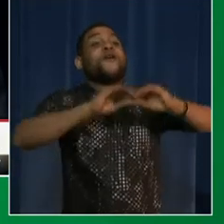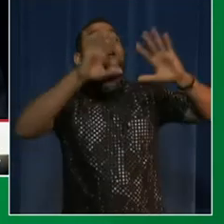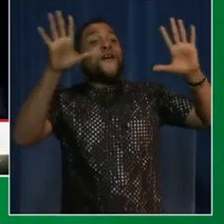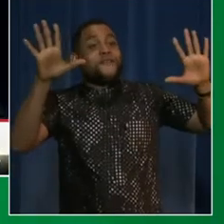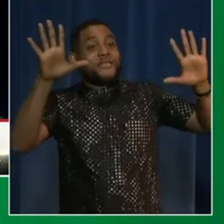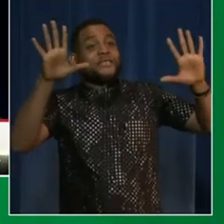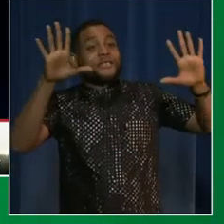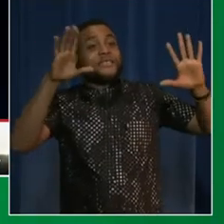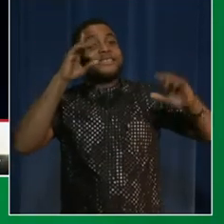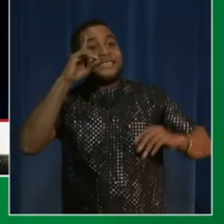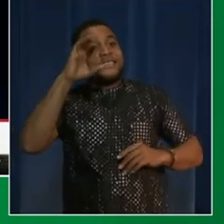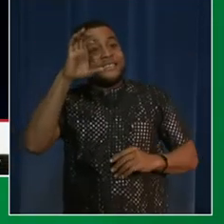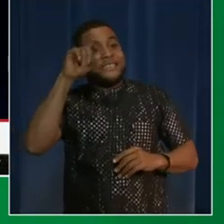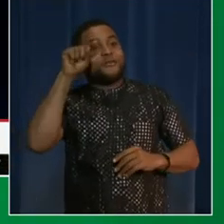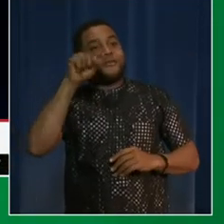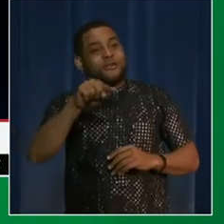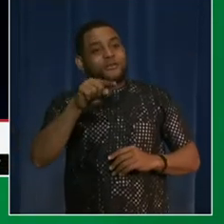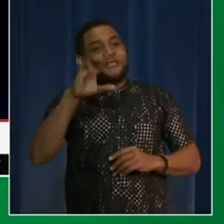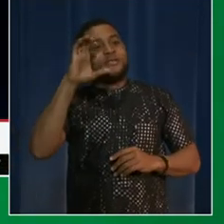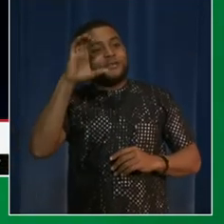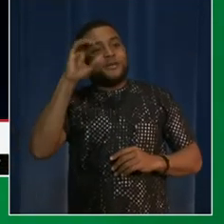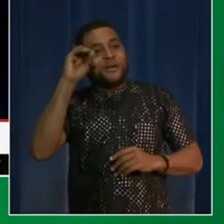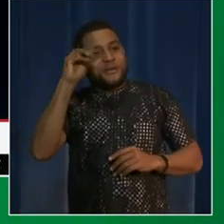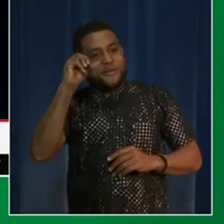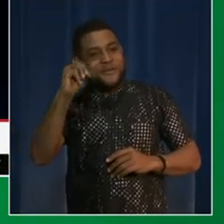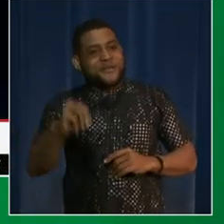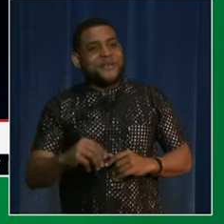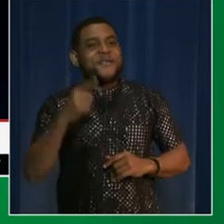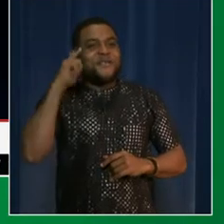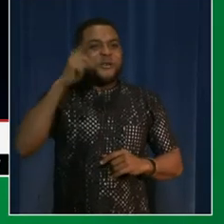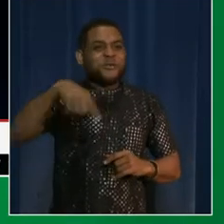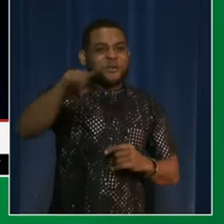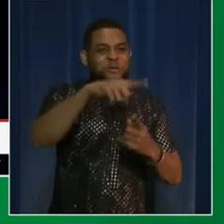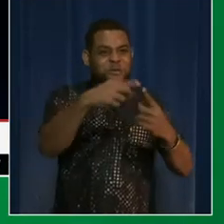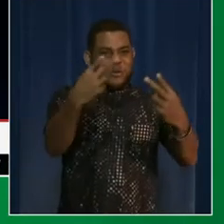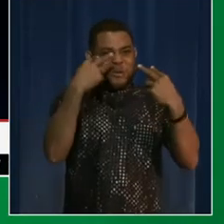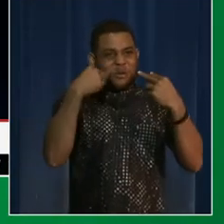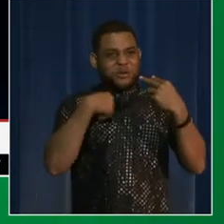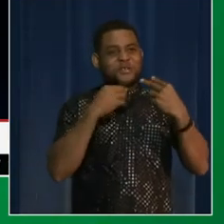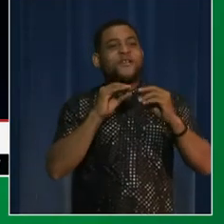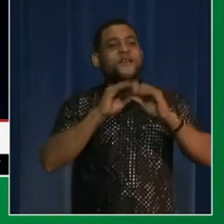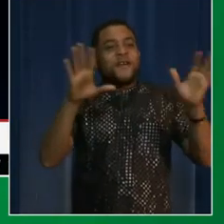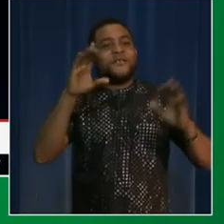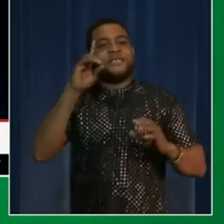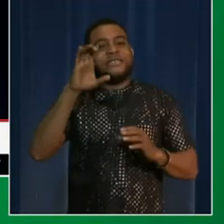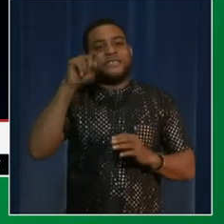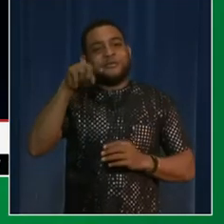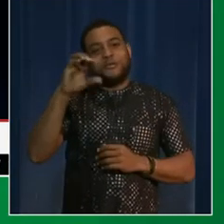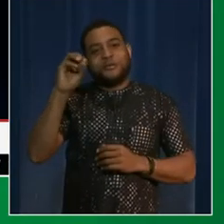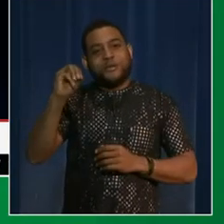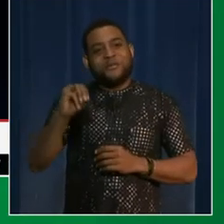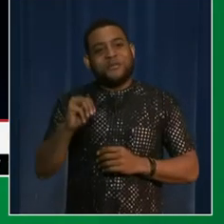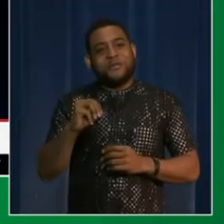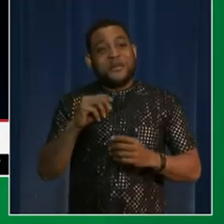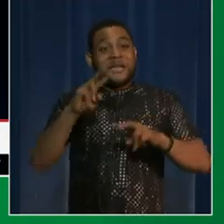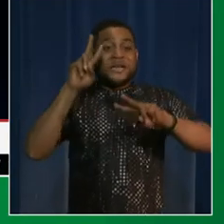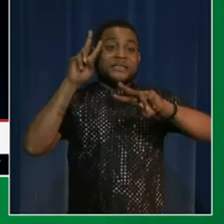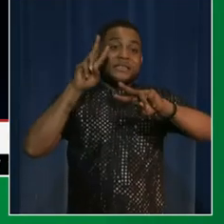For those watching us on the stream, it's obviously dc.com. And the hashtag that we want everybody to use is